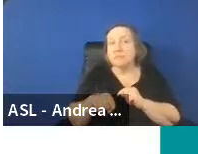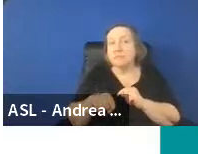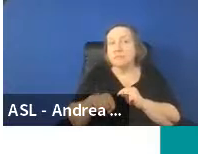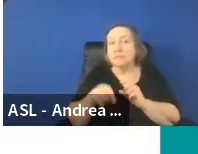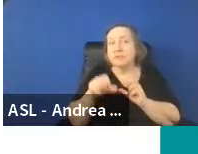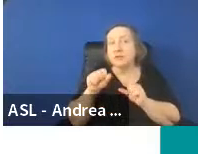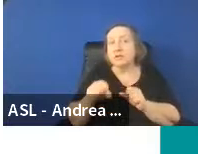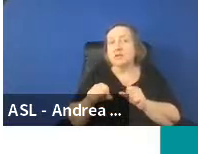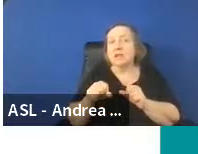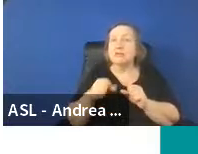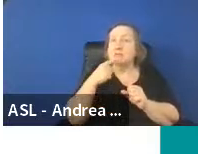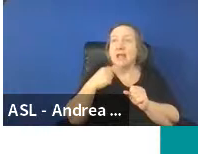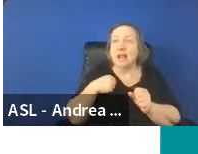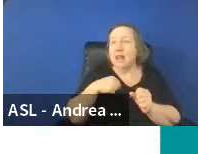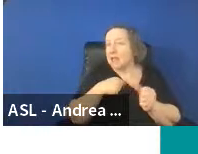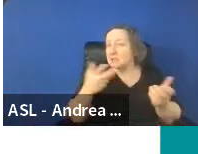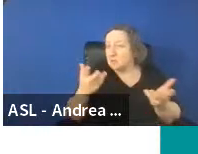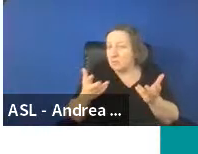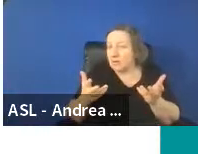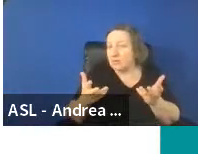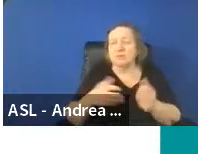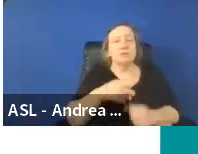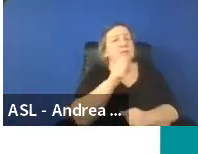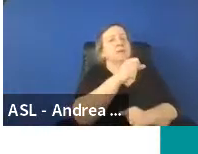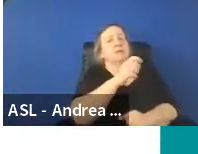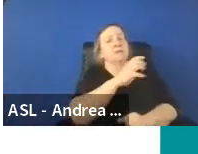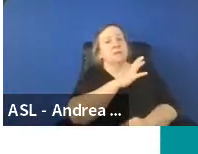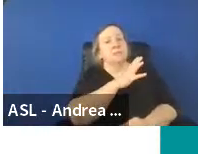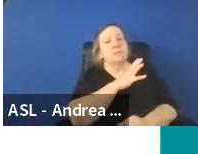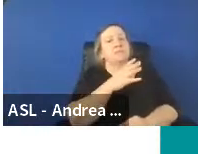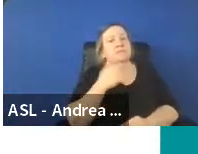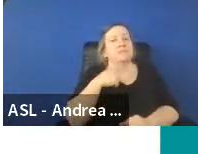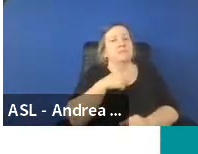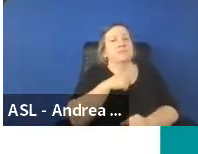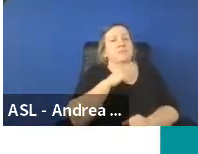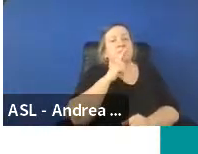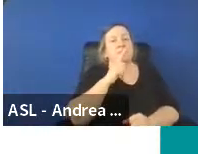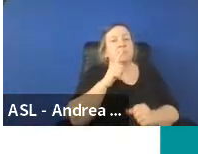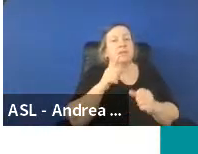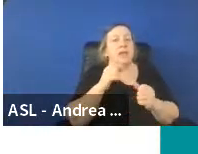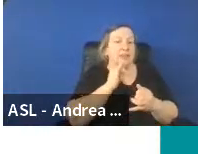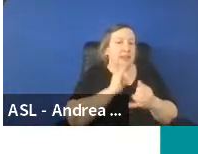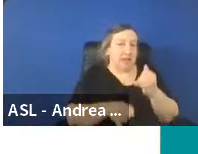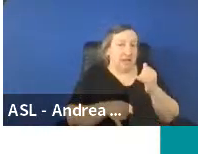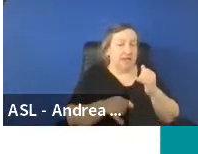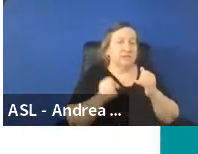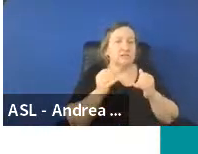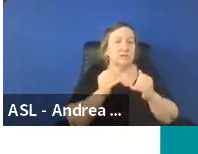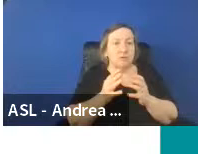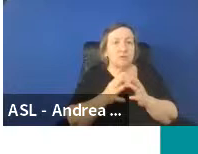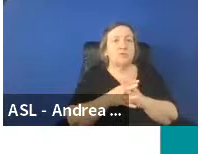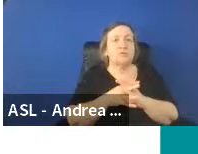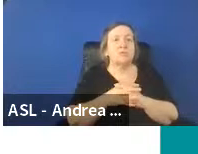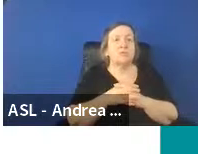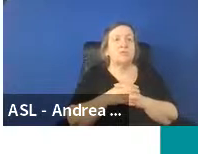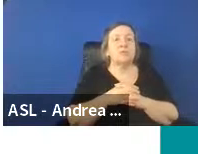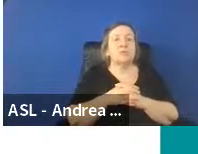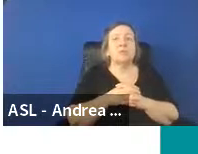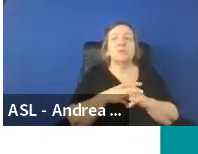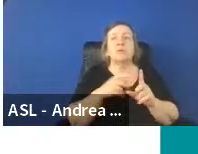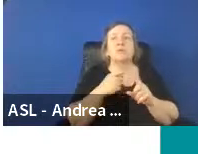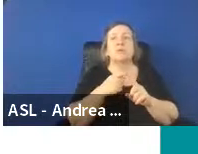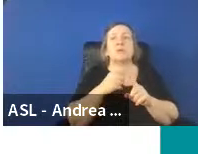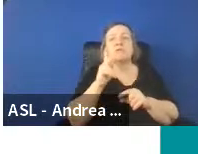you just differentiate some of them? Yeah, absolutely. We're actually right at the end. So from the